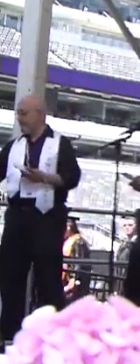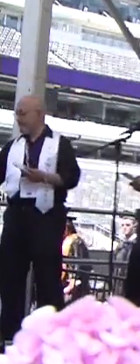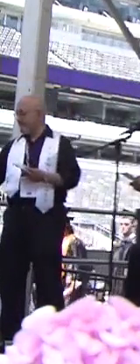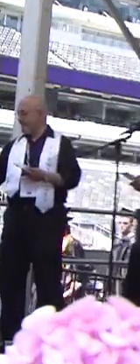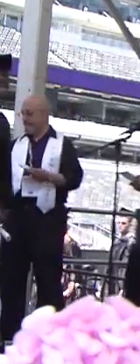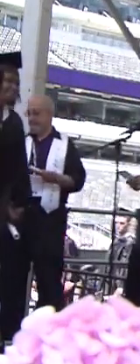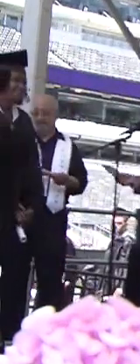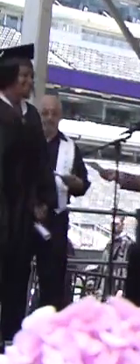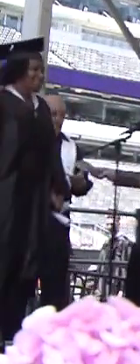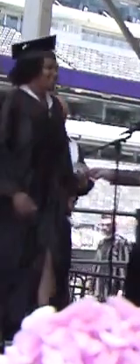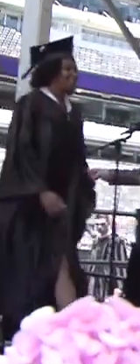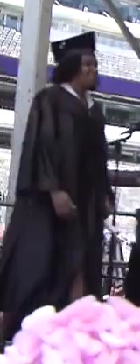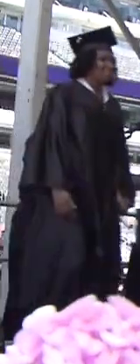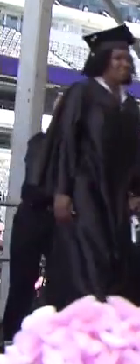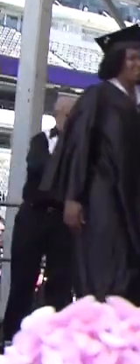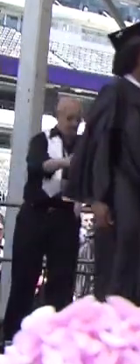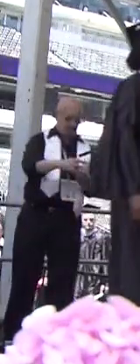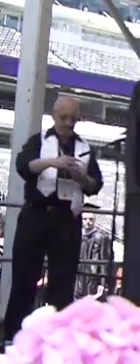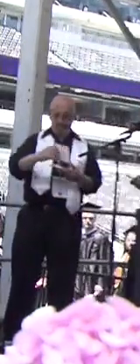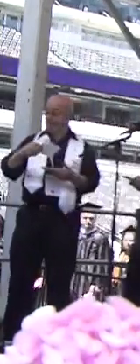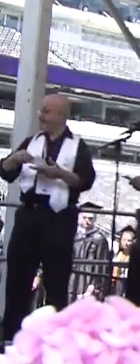Brandy Mitchell.